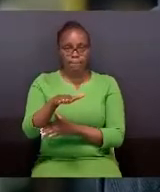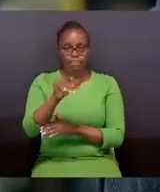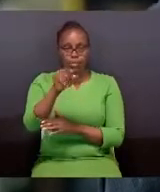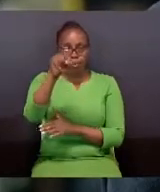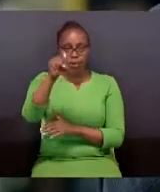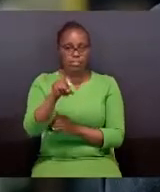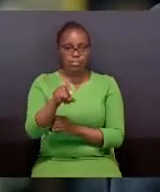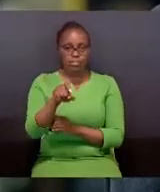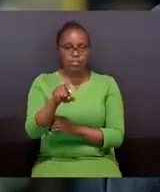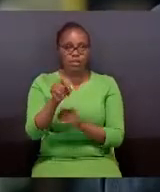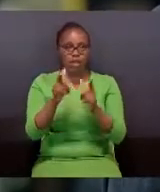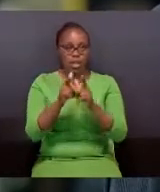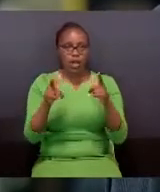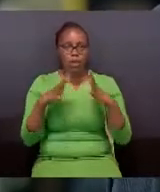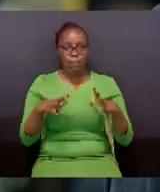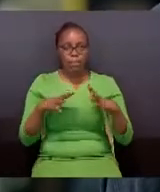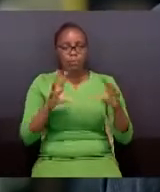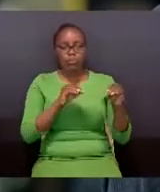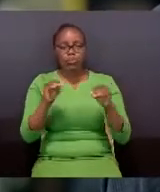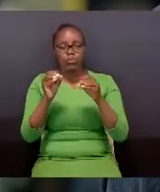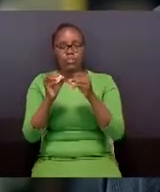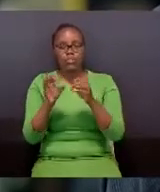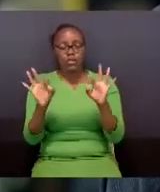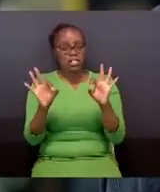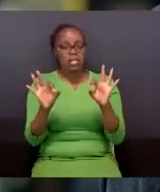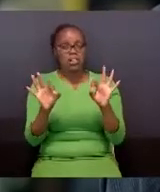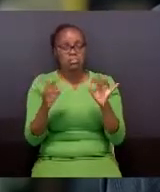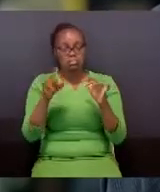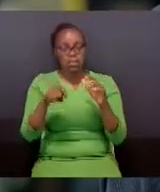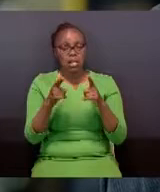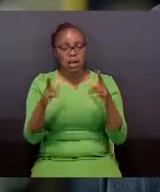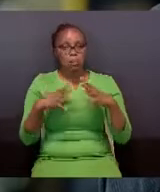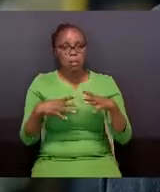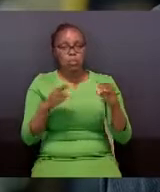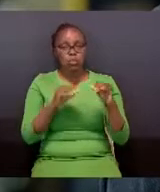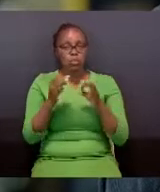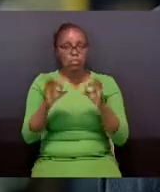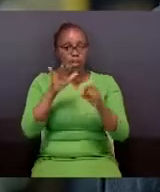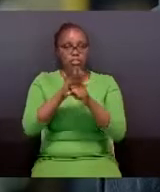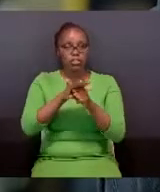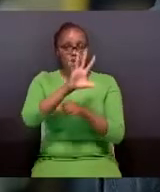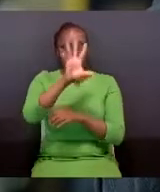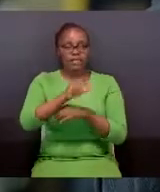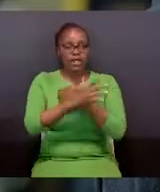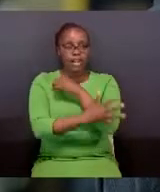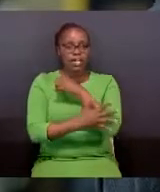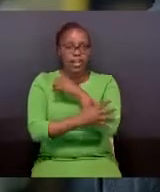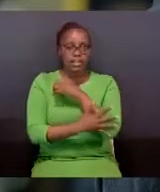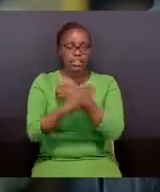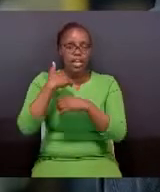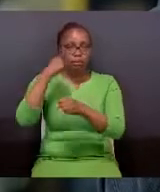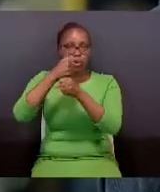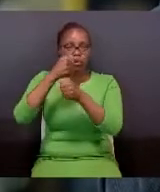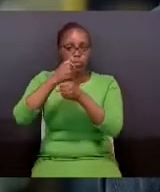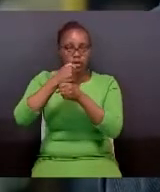You must allow people to move freely as well. And that's why many African countries have been working